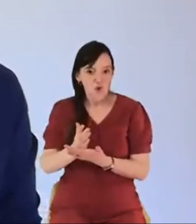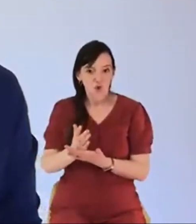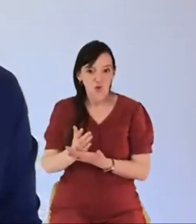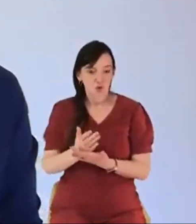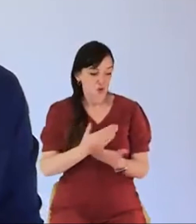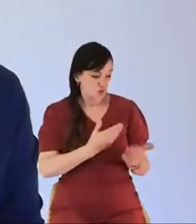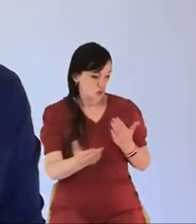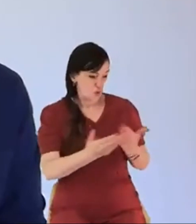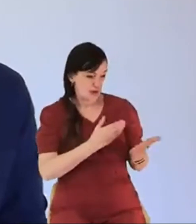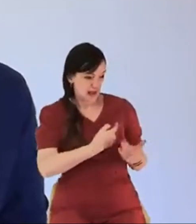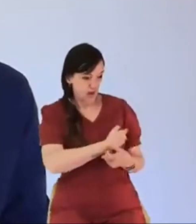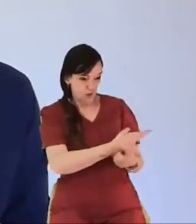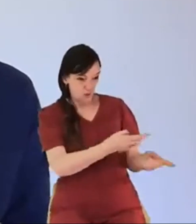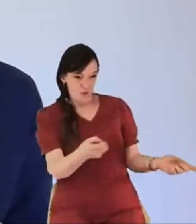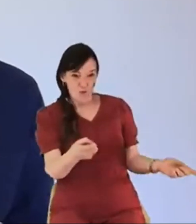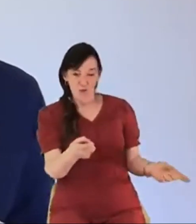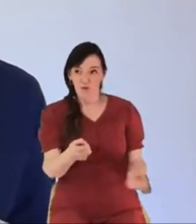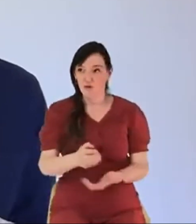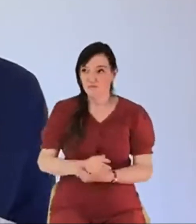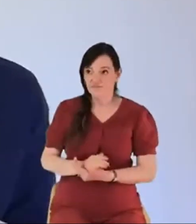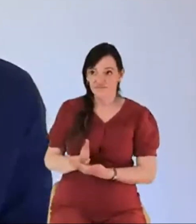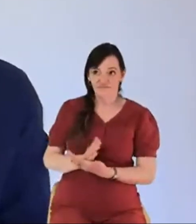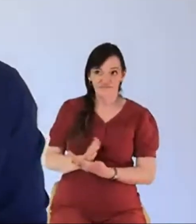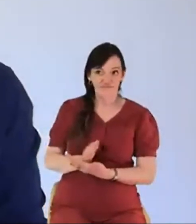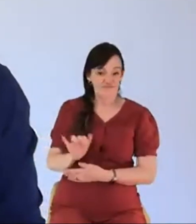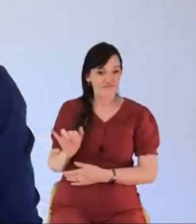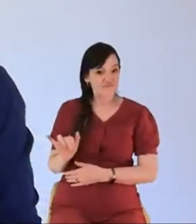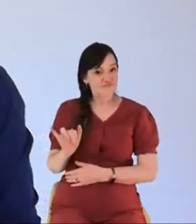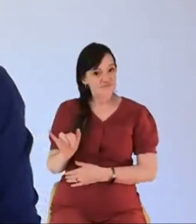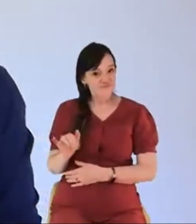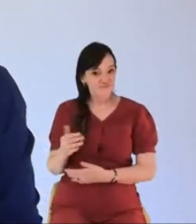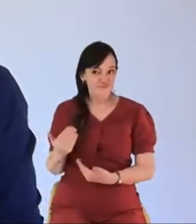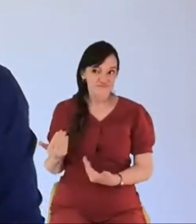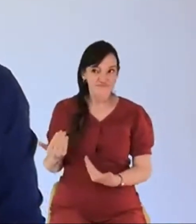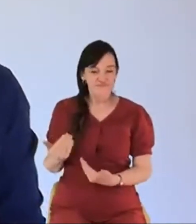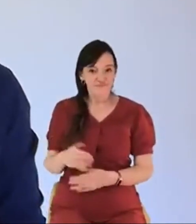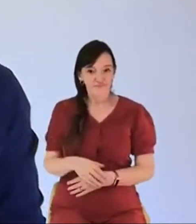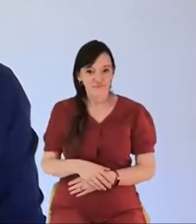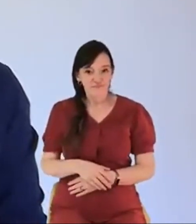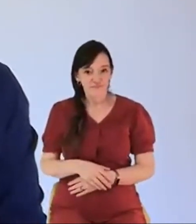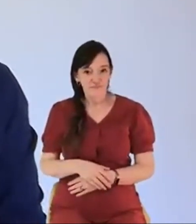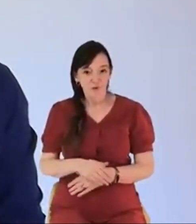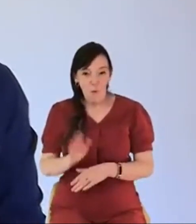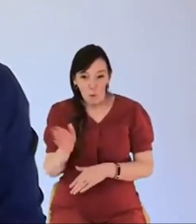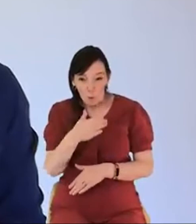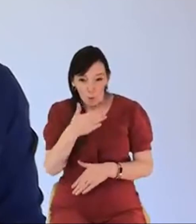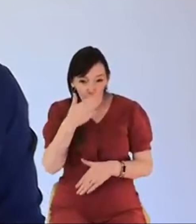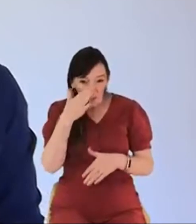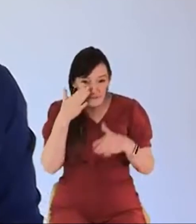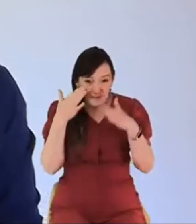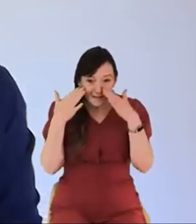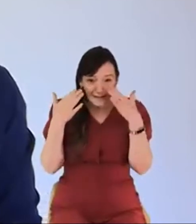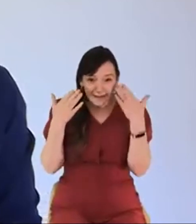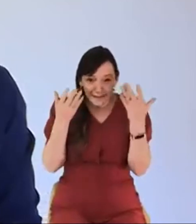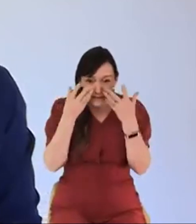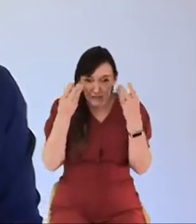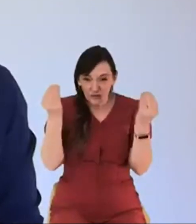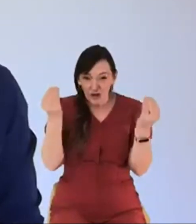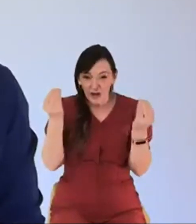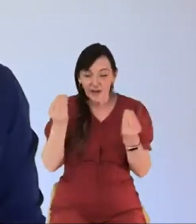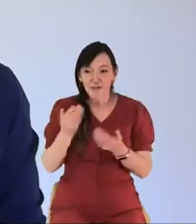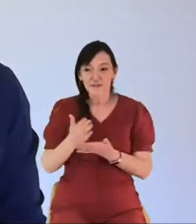that's wrong He's going to put everything right Wipe all my tears